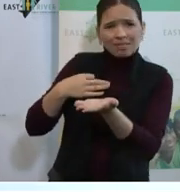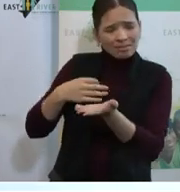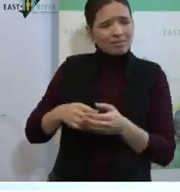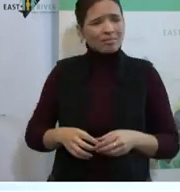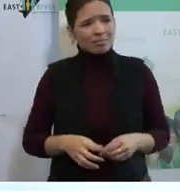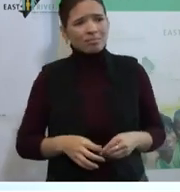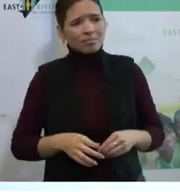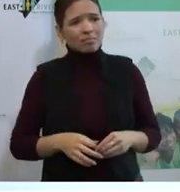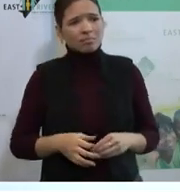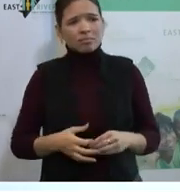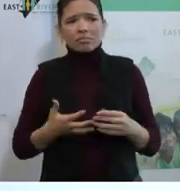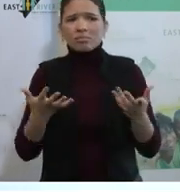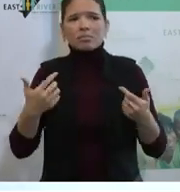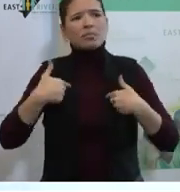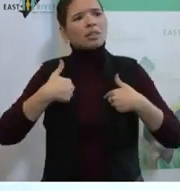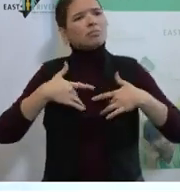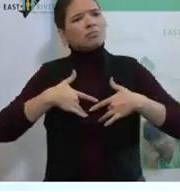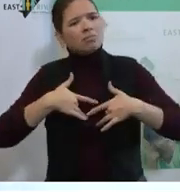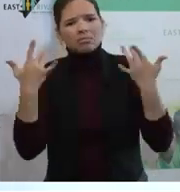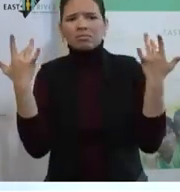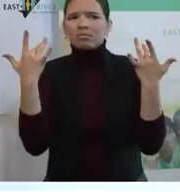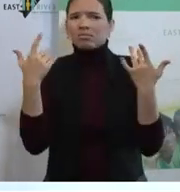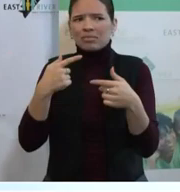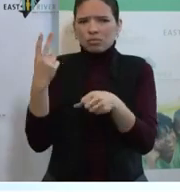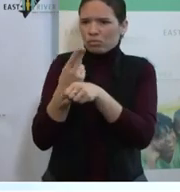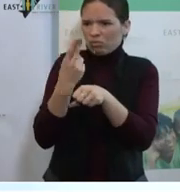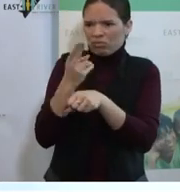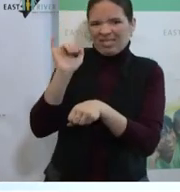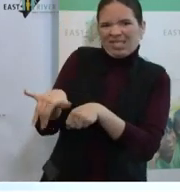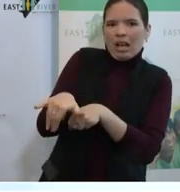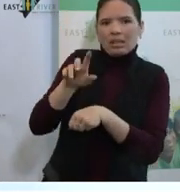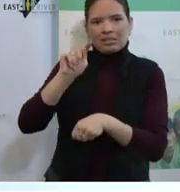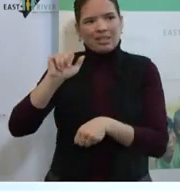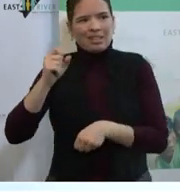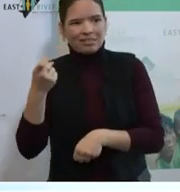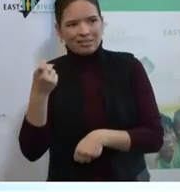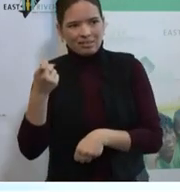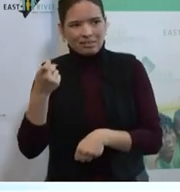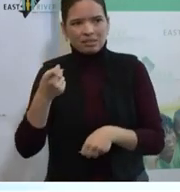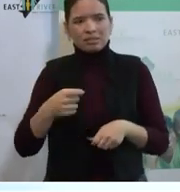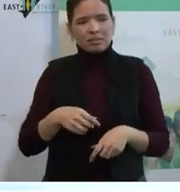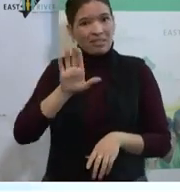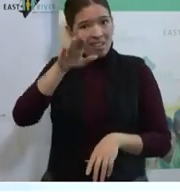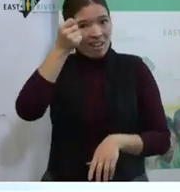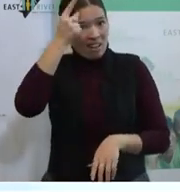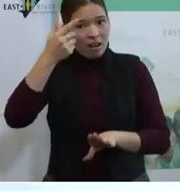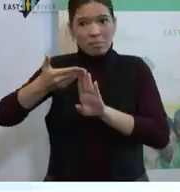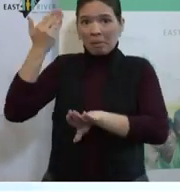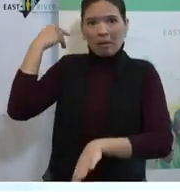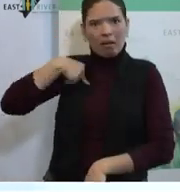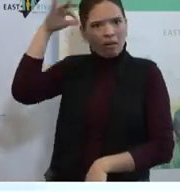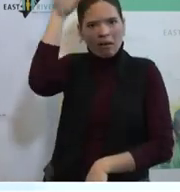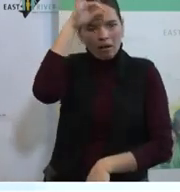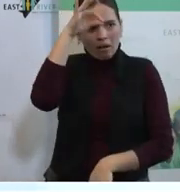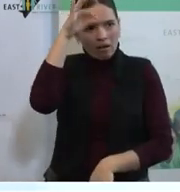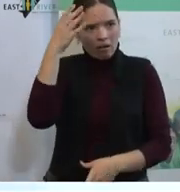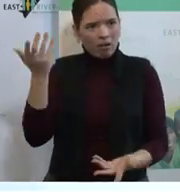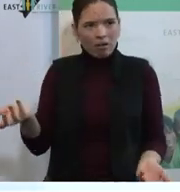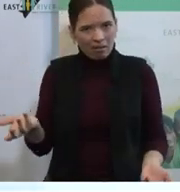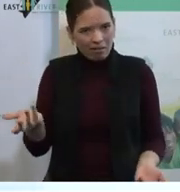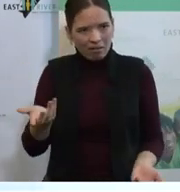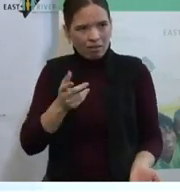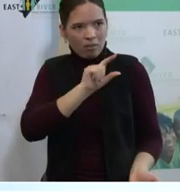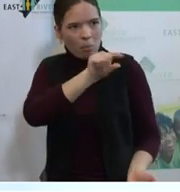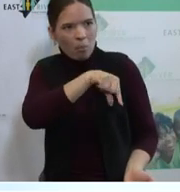credit that I didn't even know that I was qualified for. But the tax services that